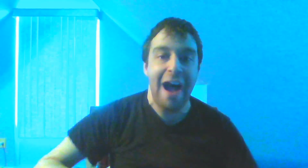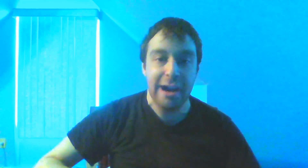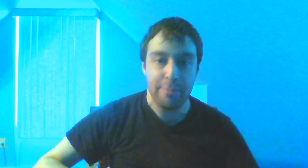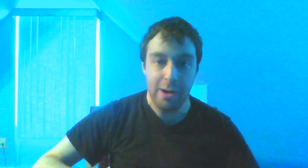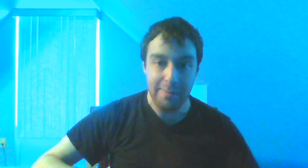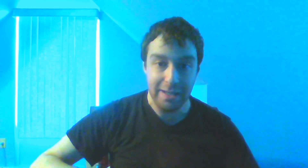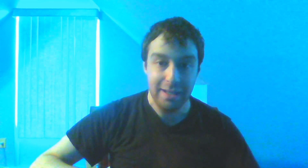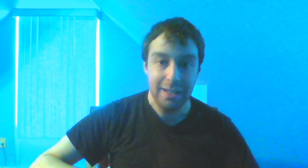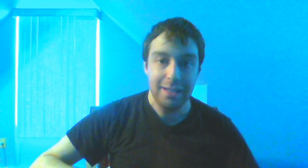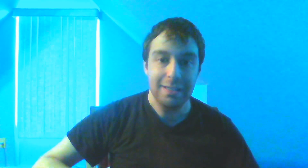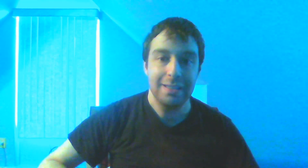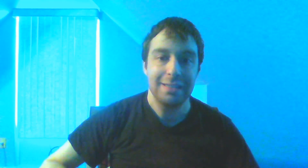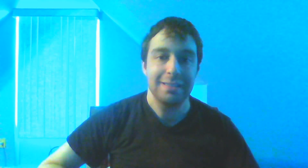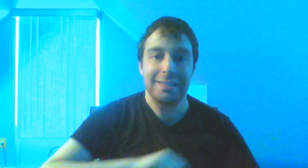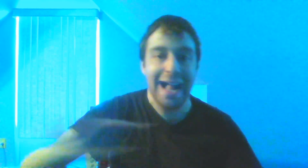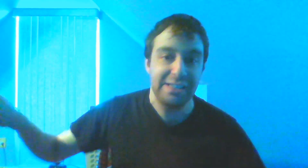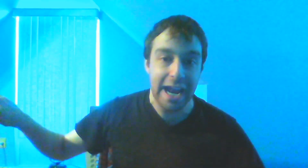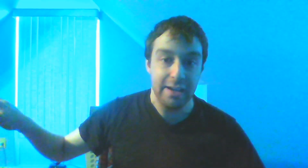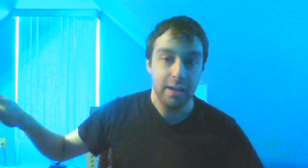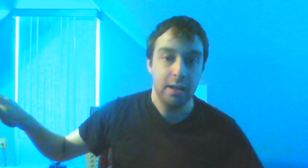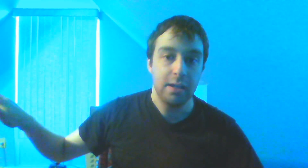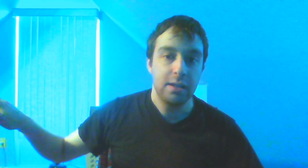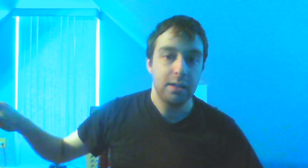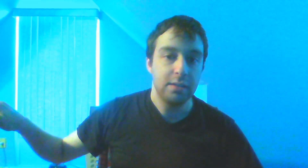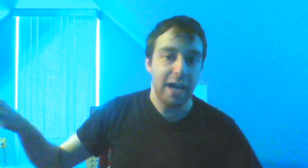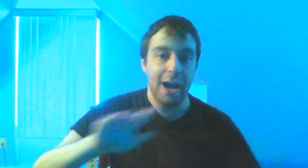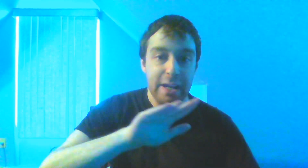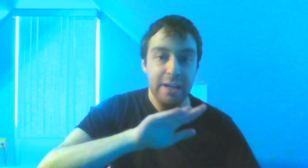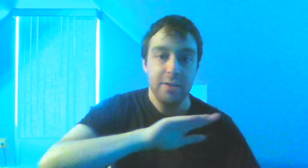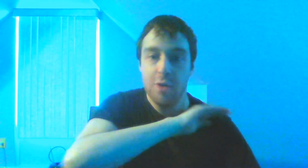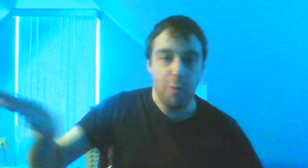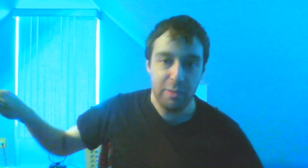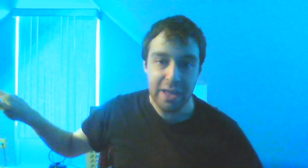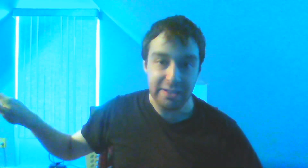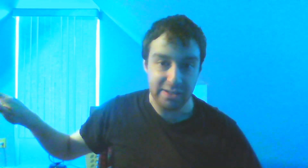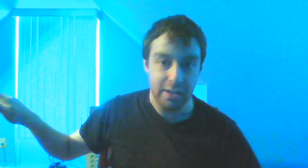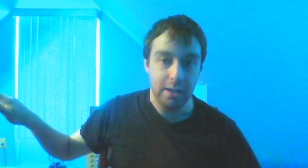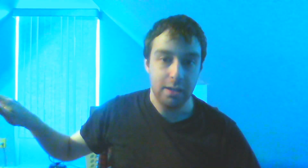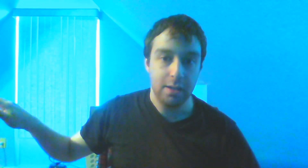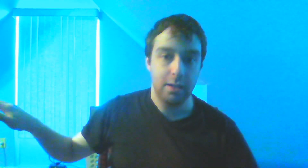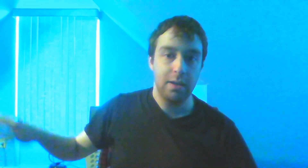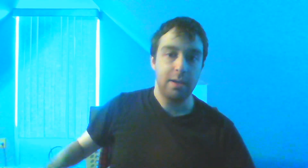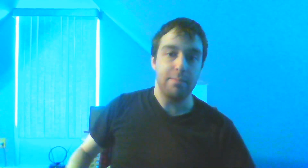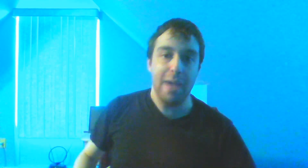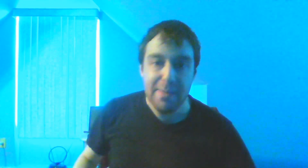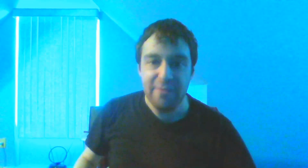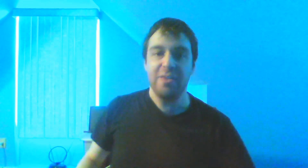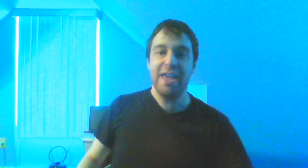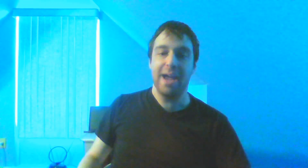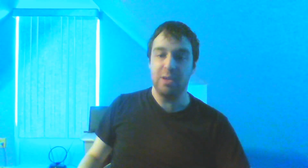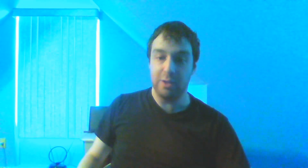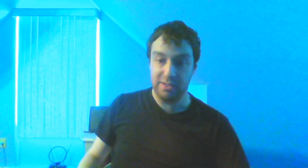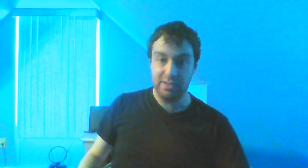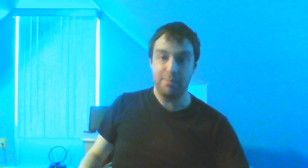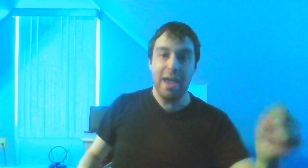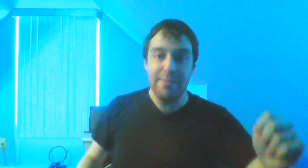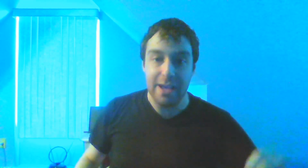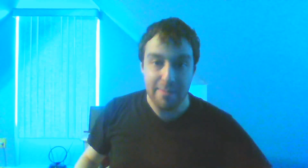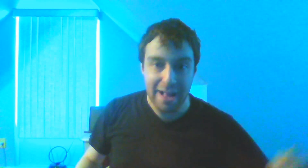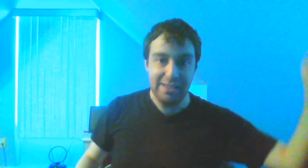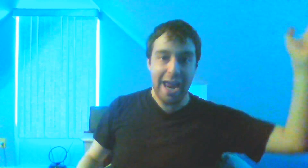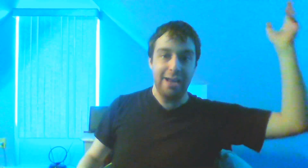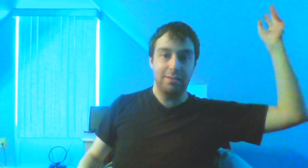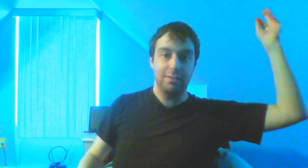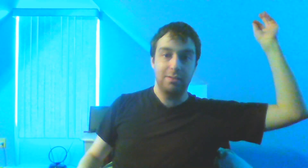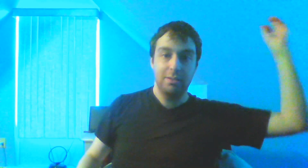need the fire department. That's it. Sorry, no police. Maybe for the ambulance. Maybe.